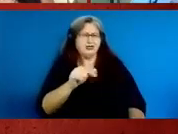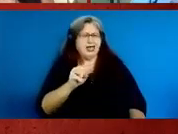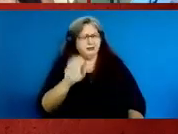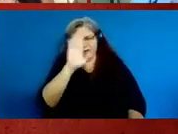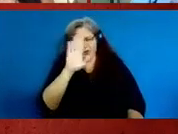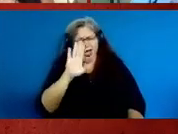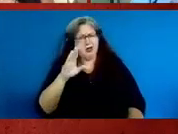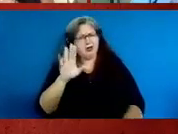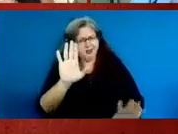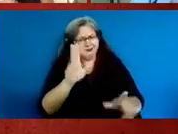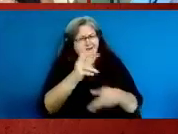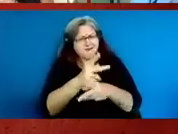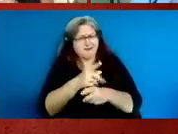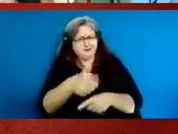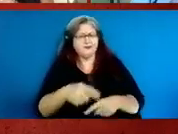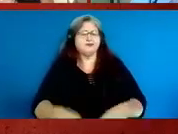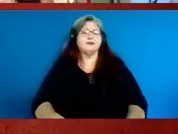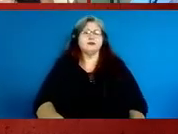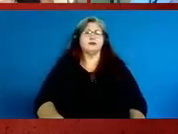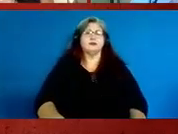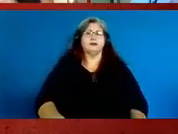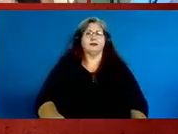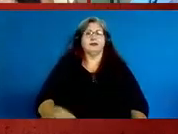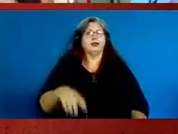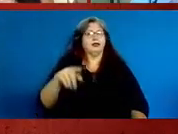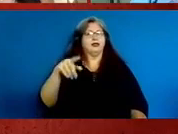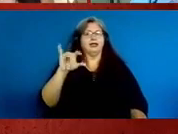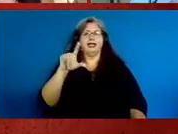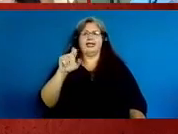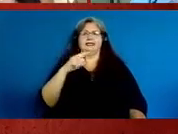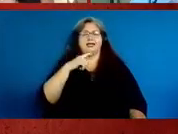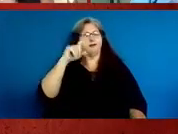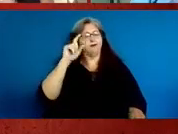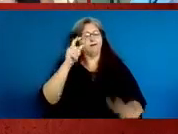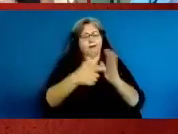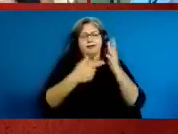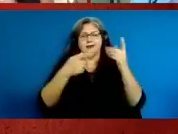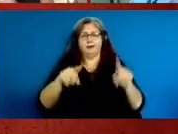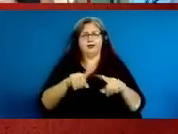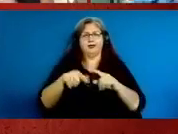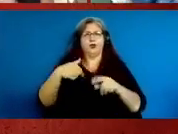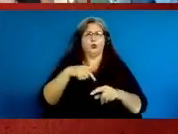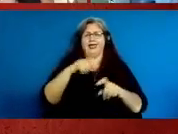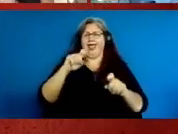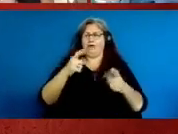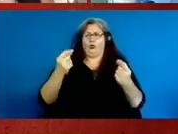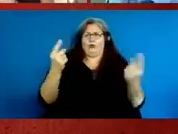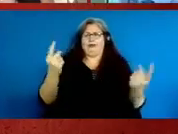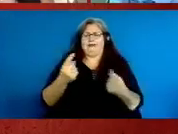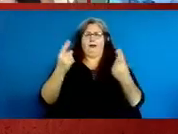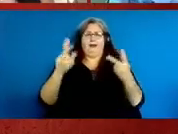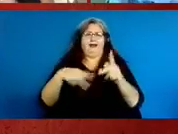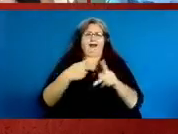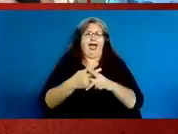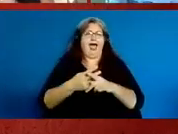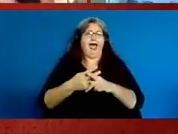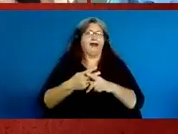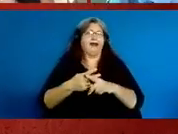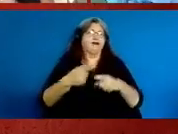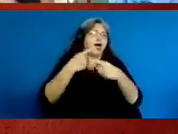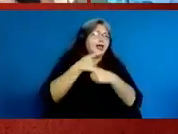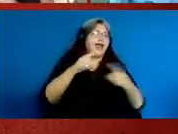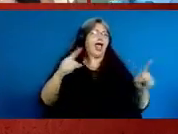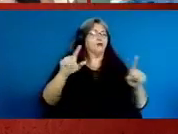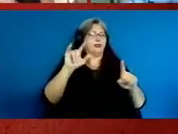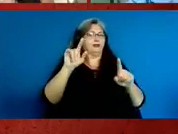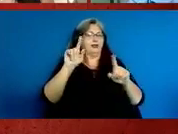you. So I think that's got to happen. That really has to. We'll have to do some kind of announcement during that time to